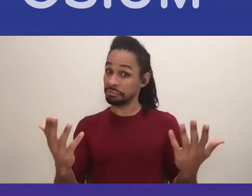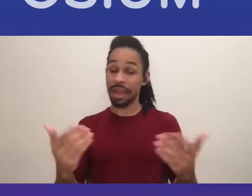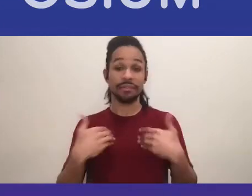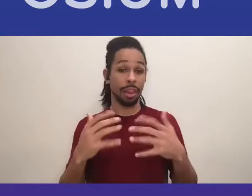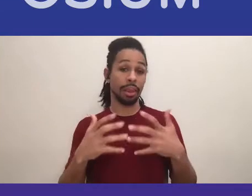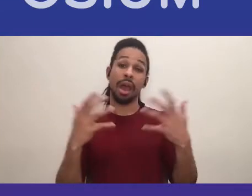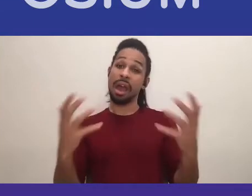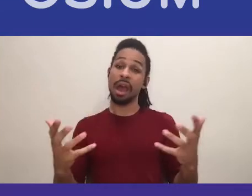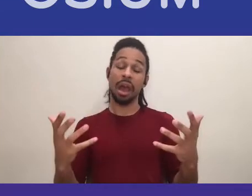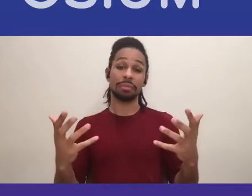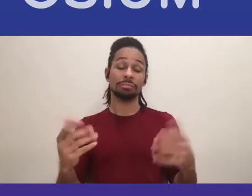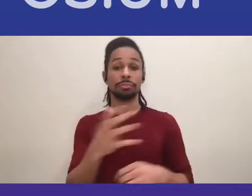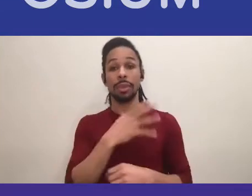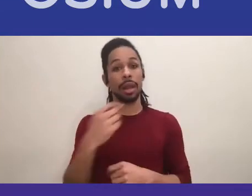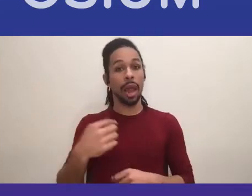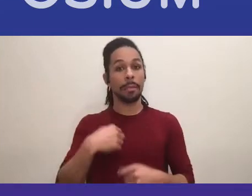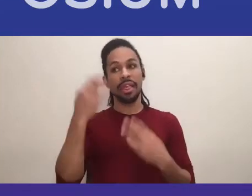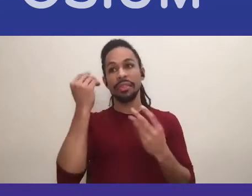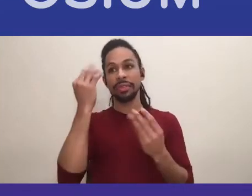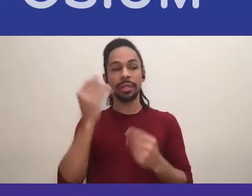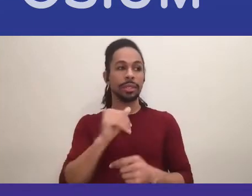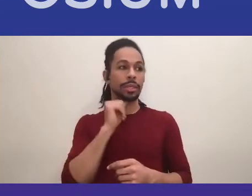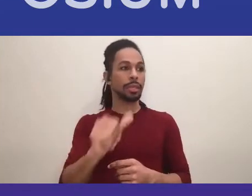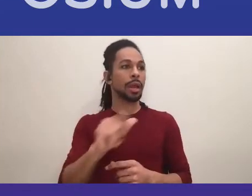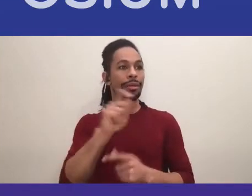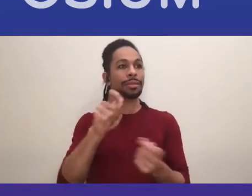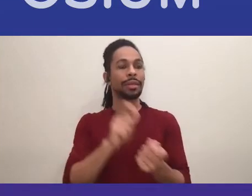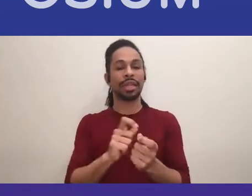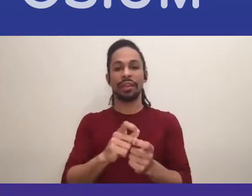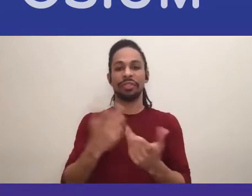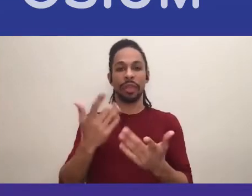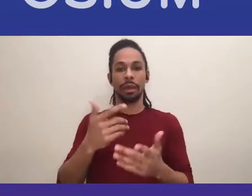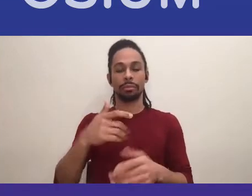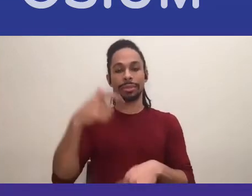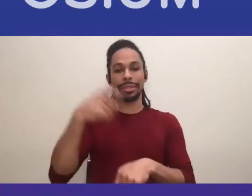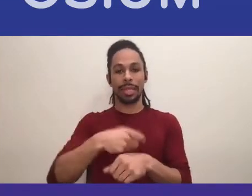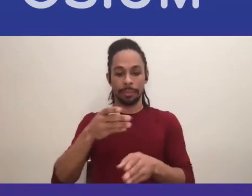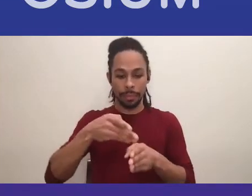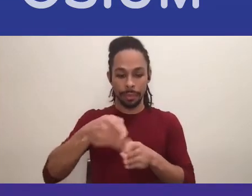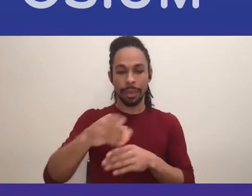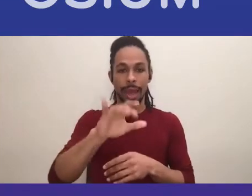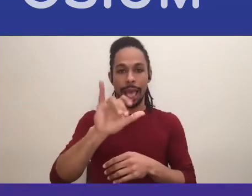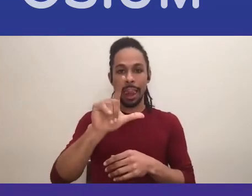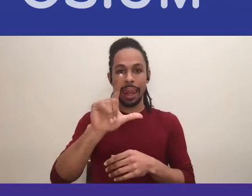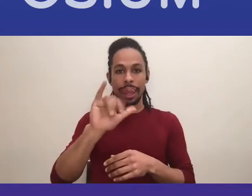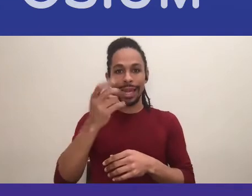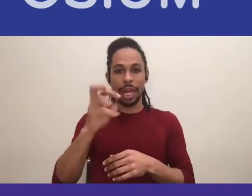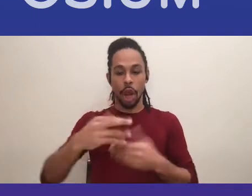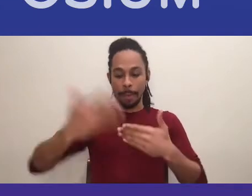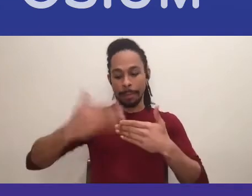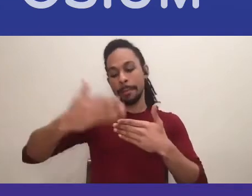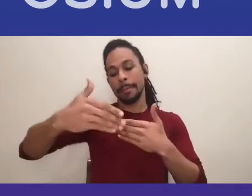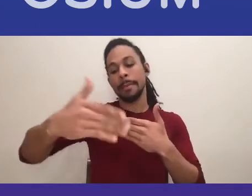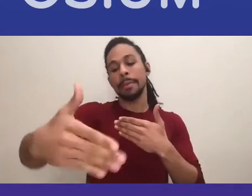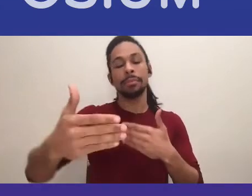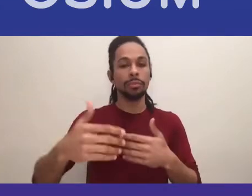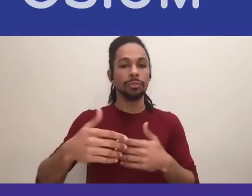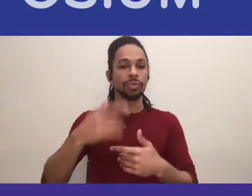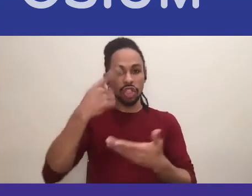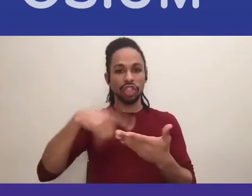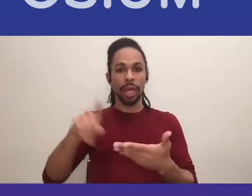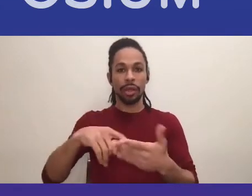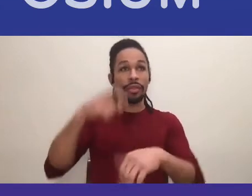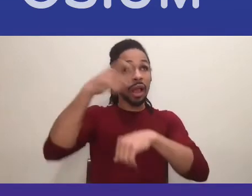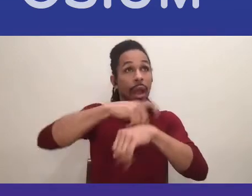and I'm thinking of this not in the linear time, right? If we're checking forward against the clock, but that noting